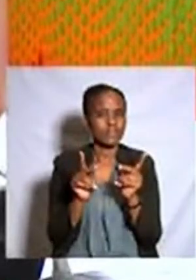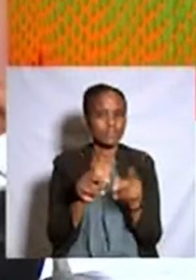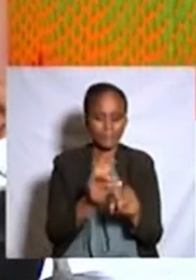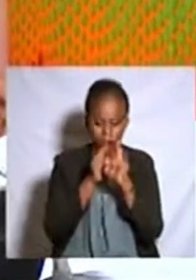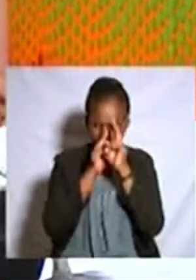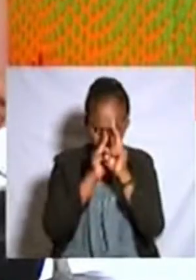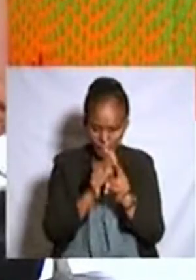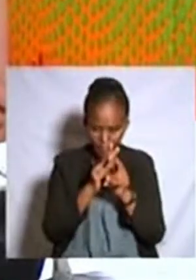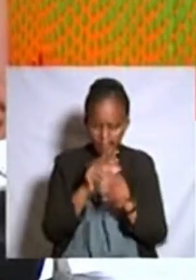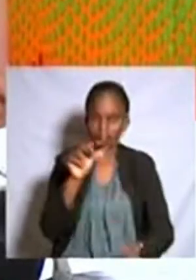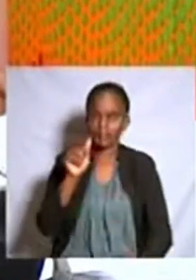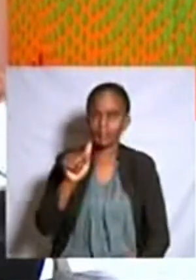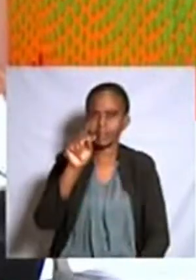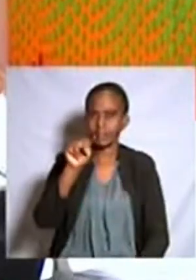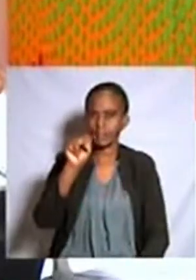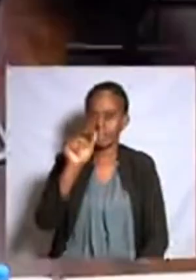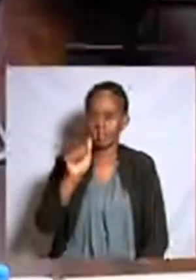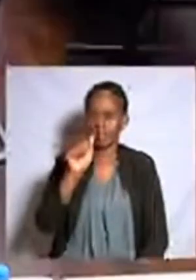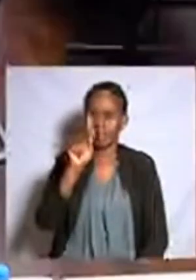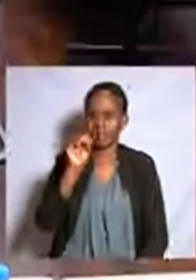Honorable Nakoka?